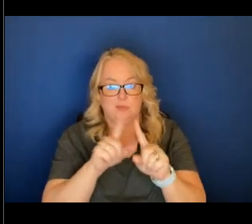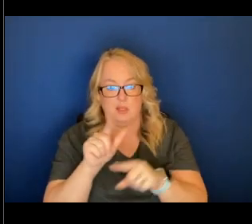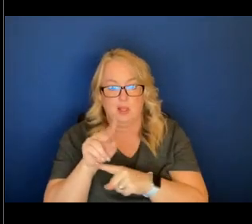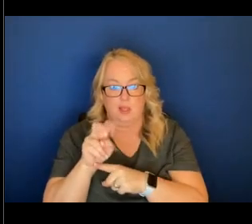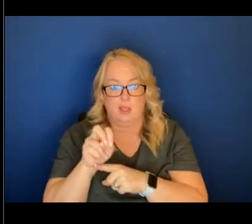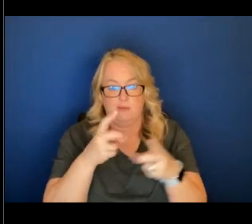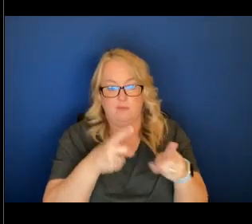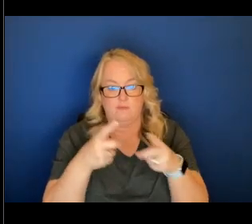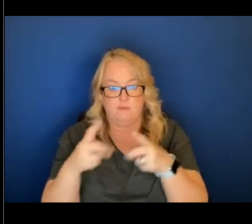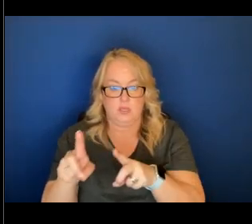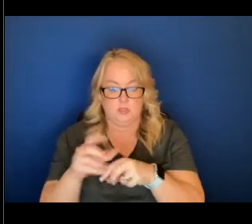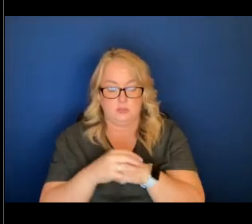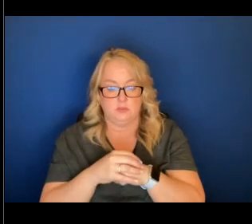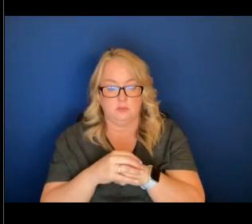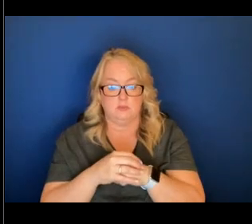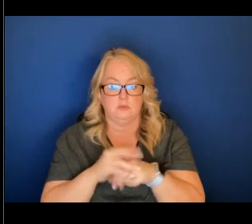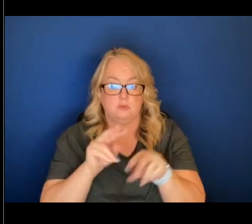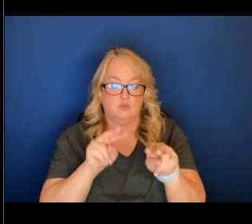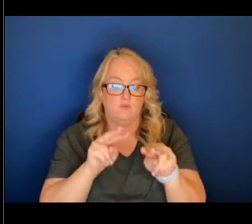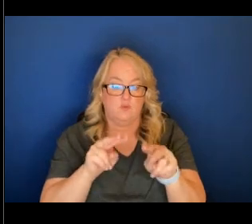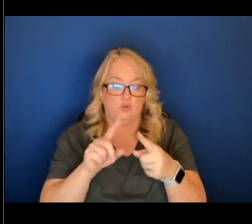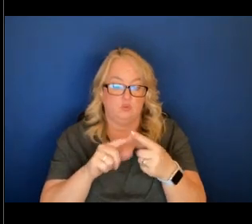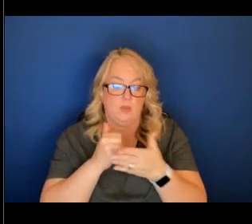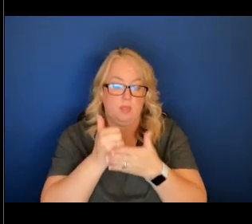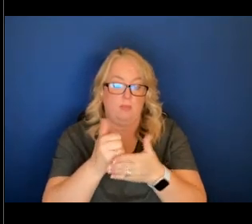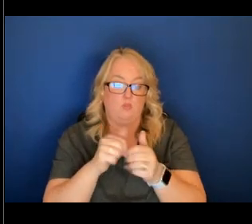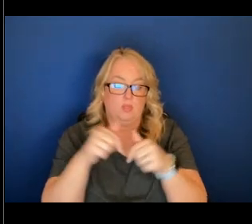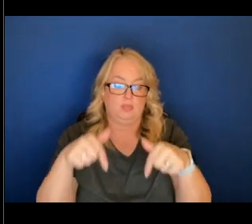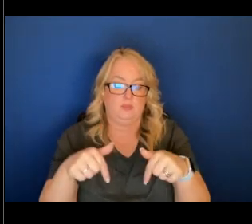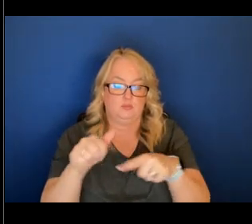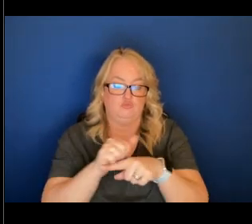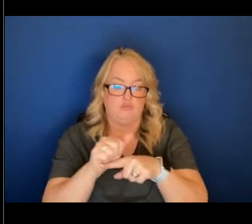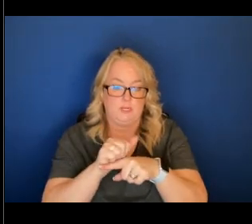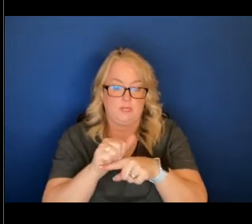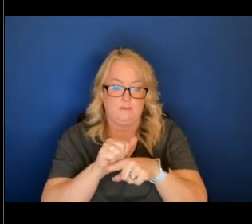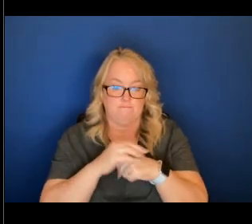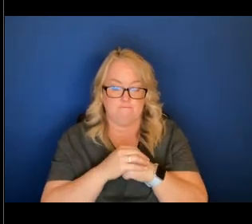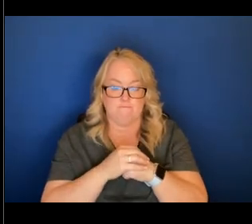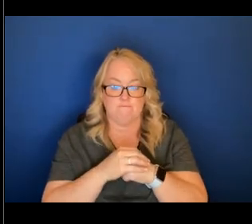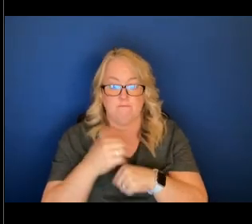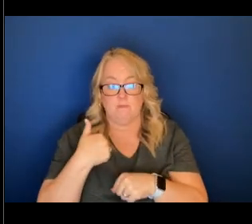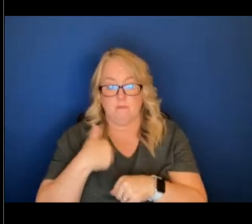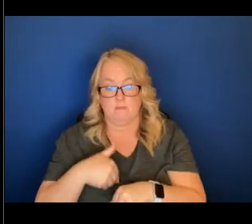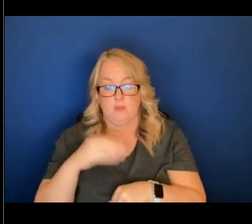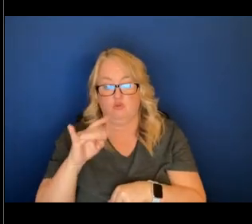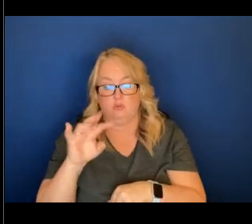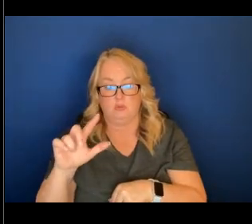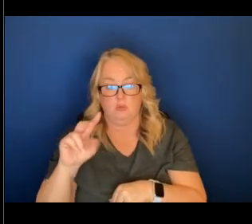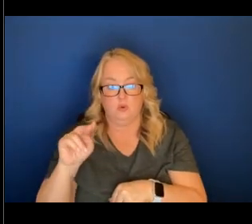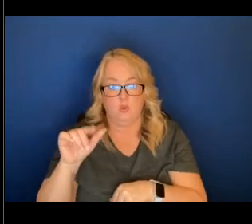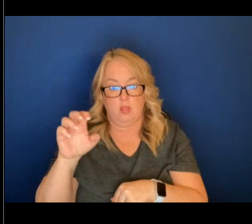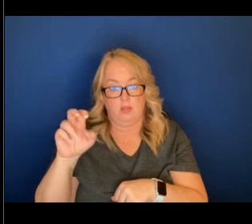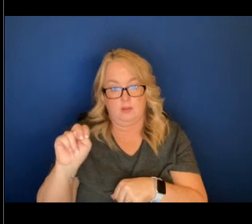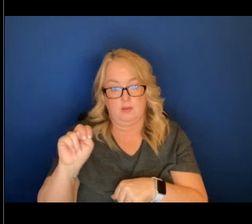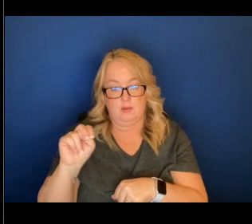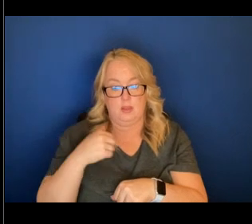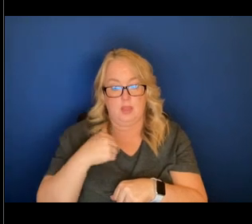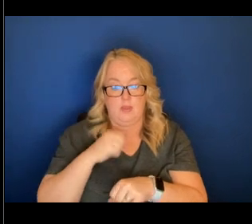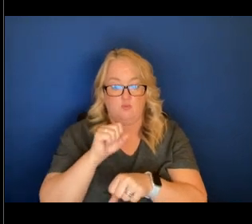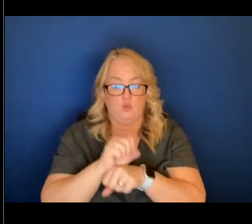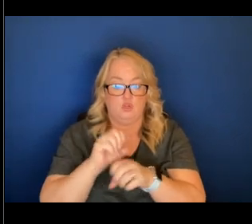live events, and looks forward to assisting with this training. And I am Crystal Nolan, and I have worked